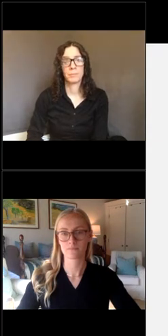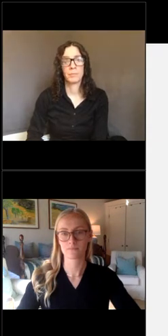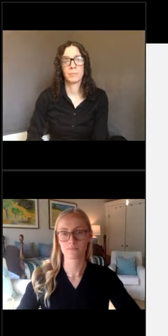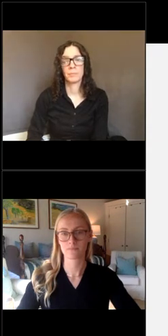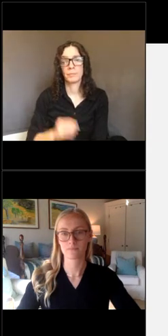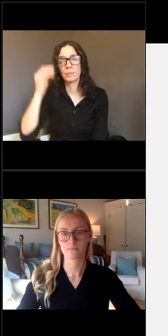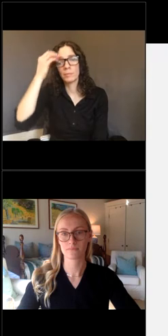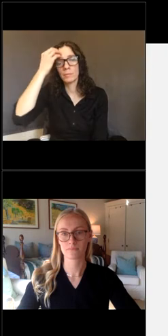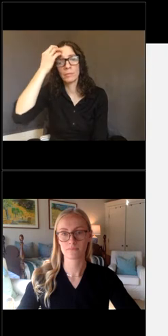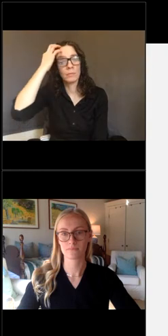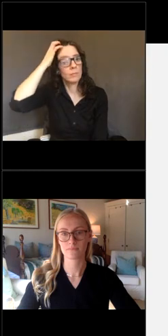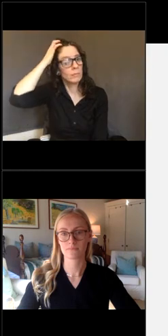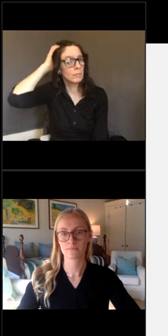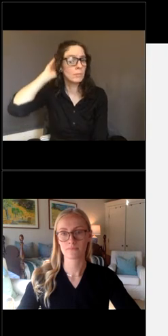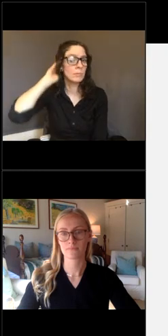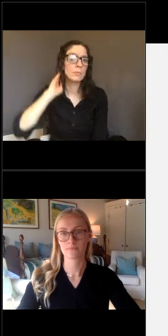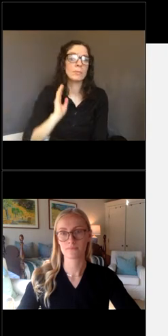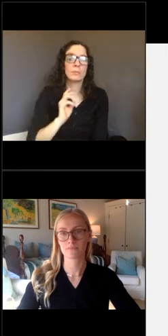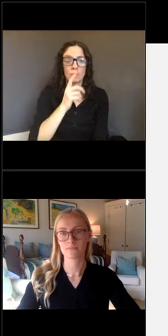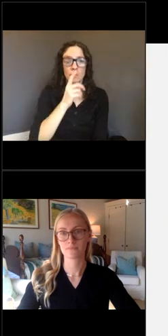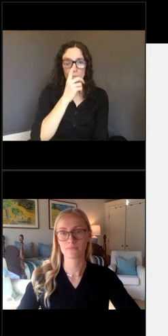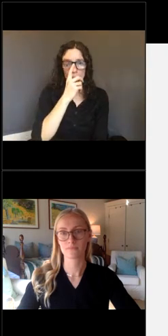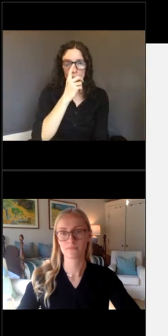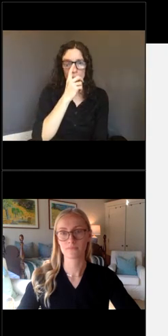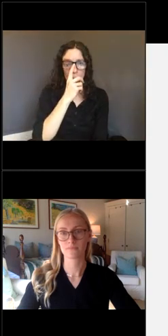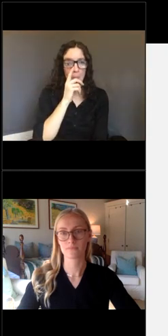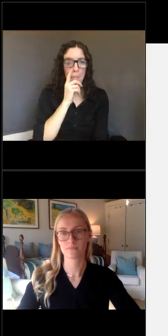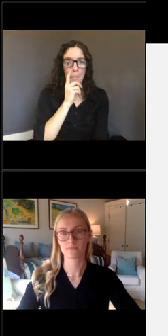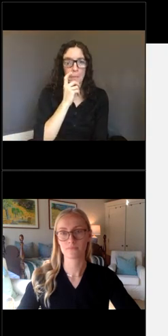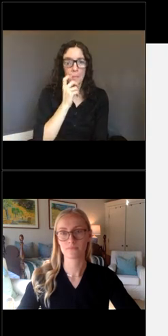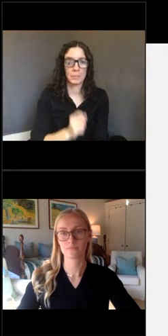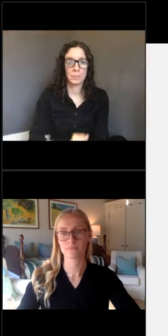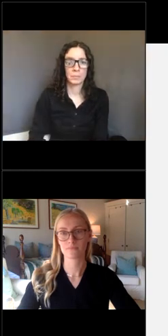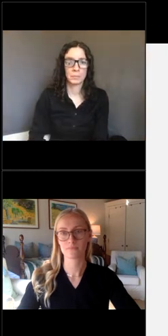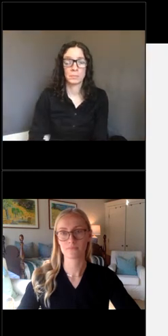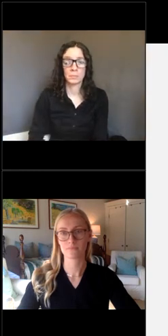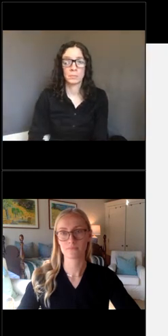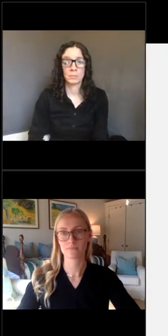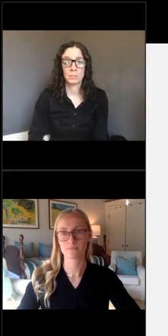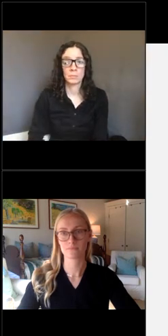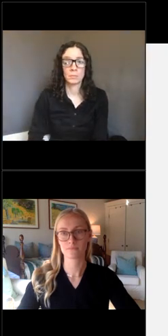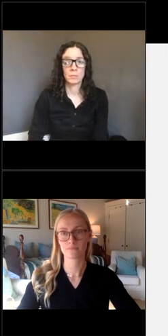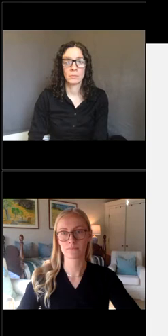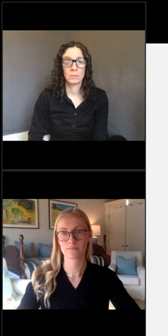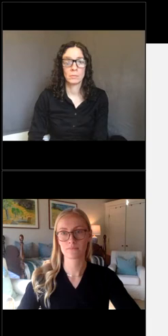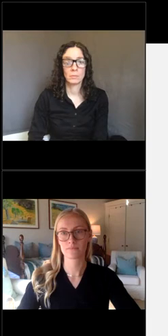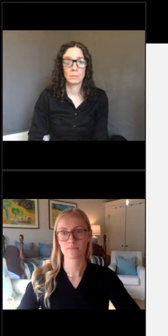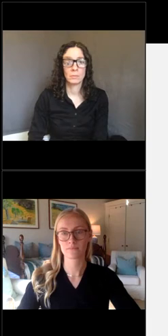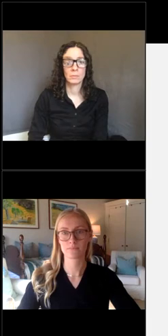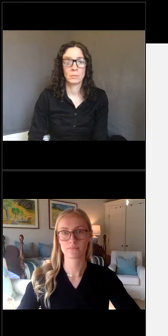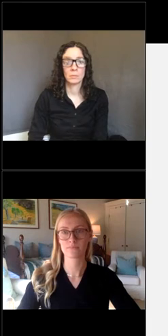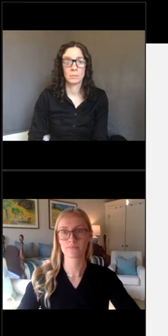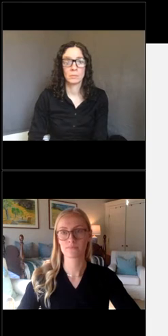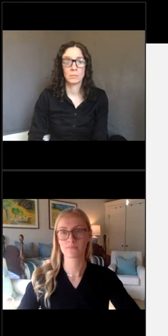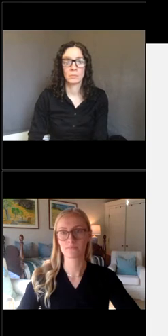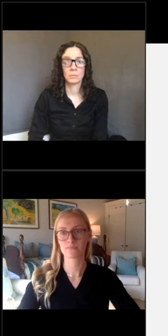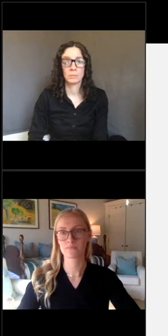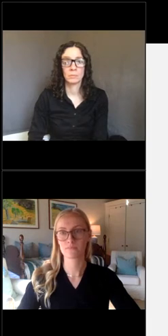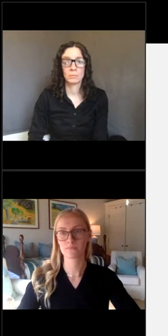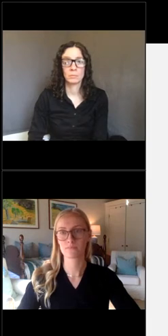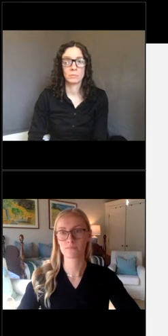global map that so far we have about under 8%, but almost 8%